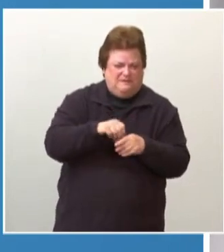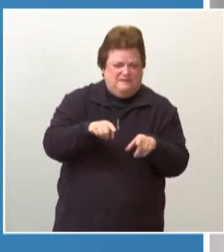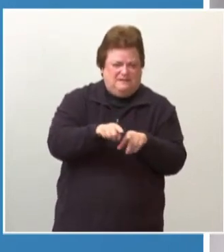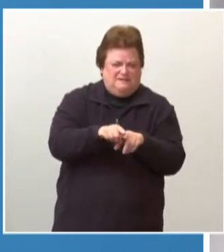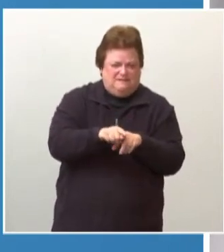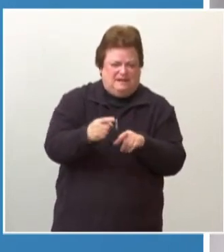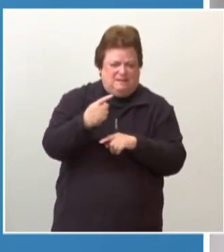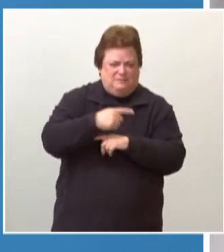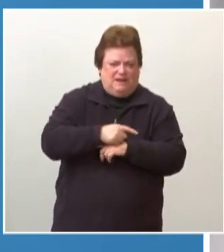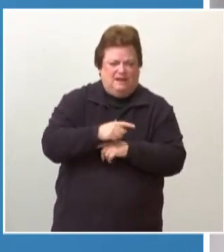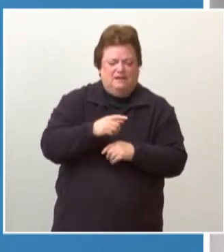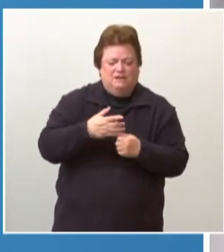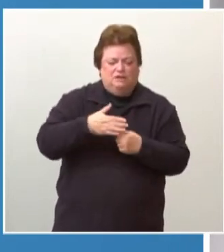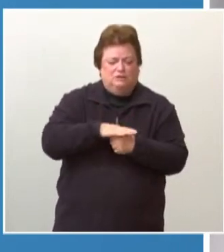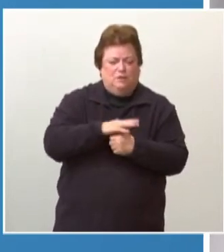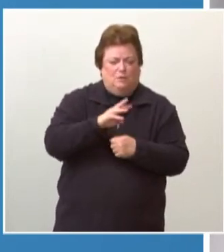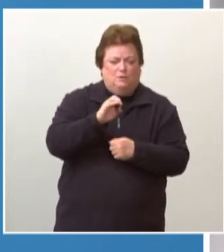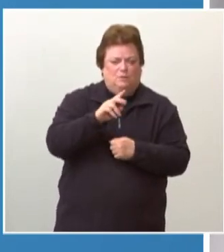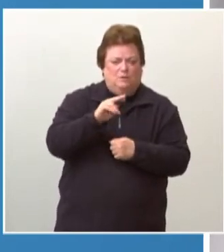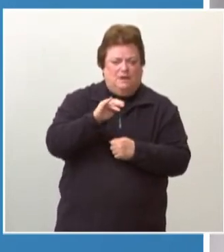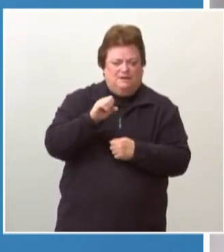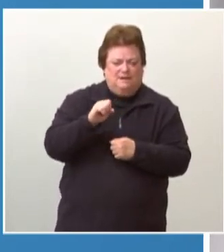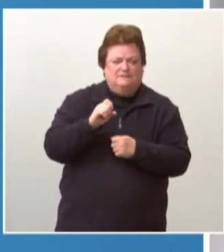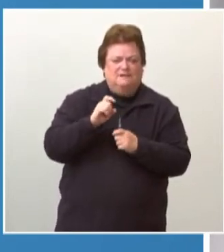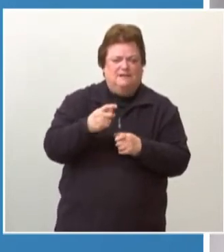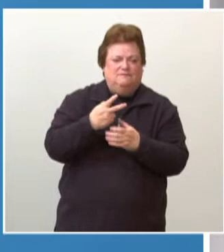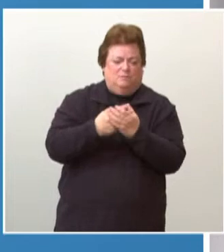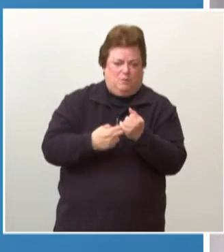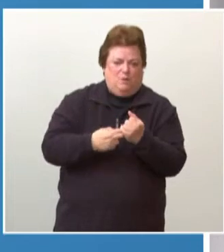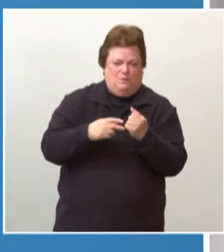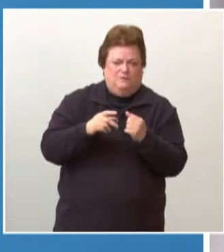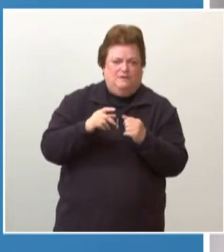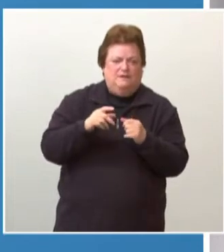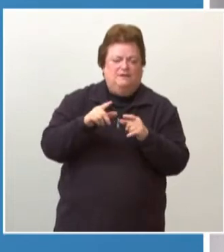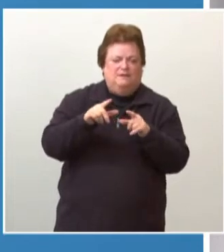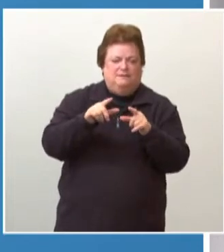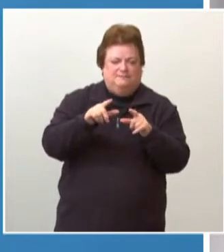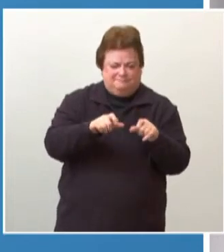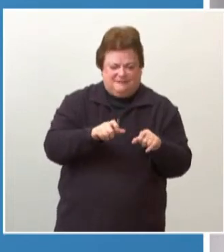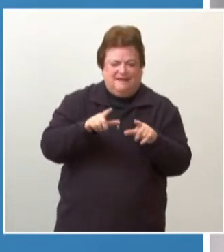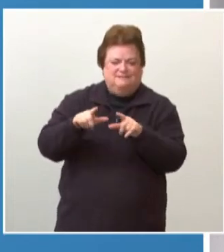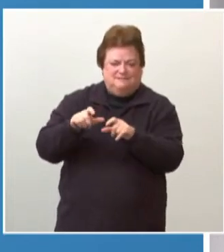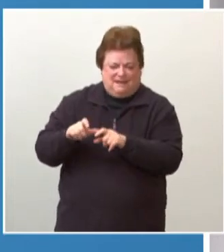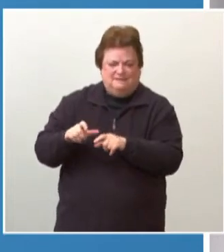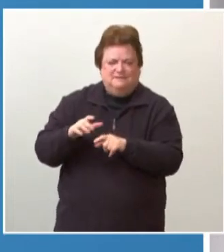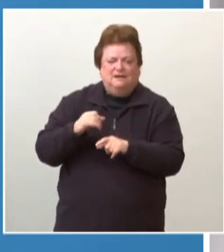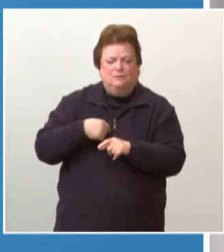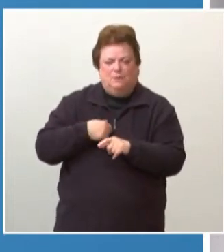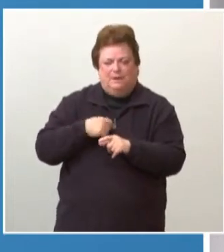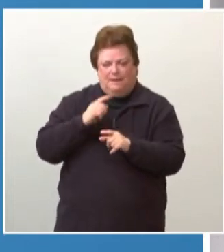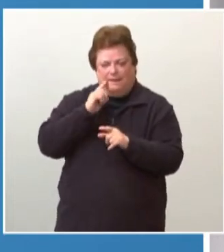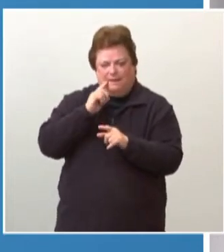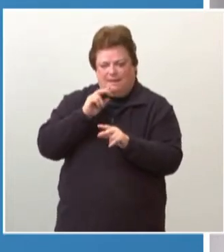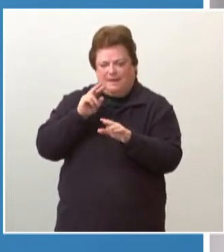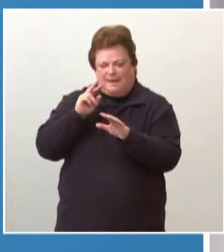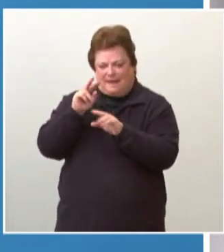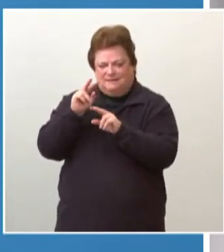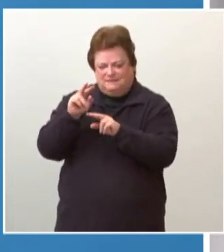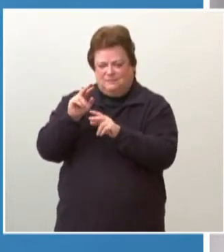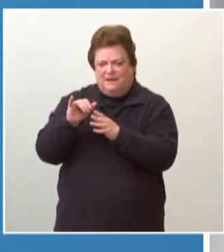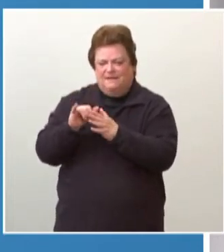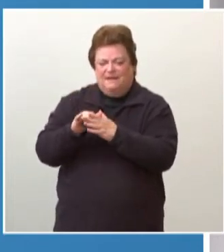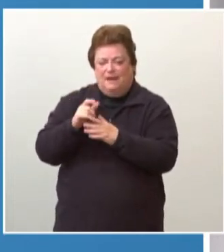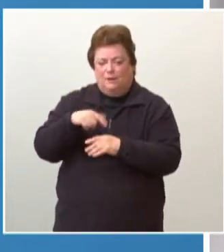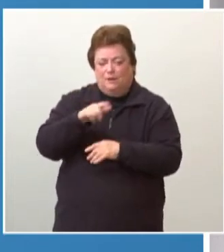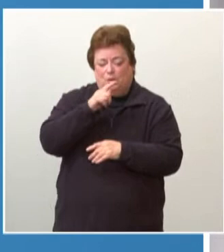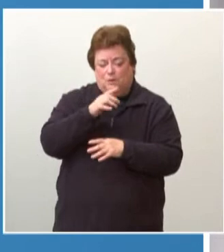Wellness is able to offer antigen and PCR tests, and we anticipate that those who get tested there